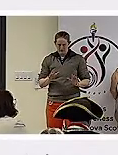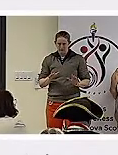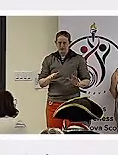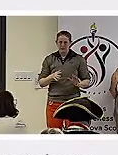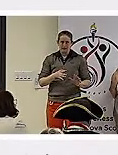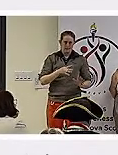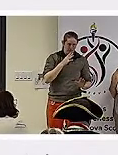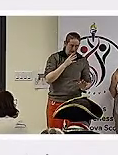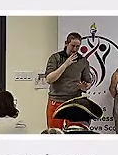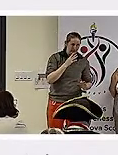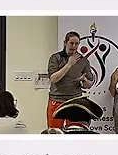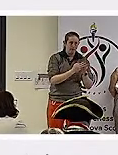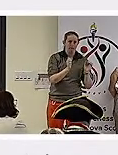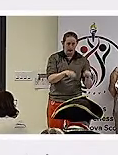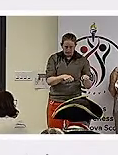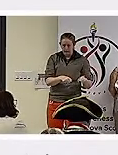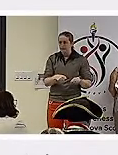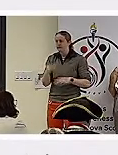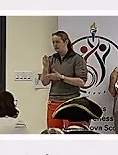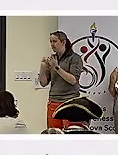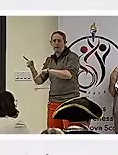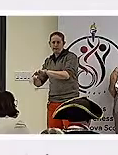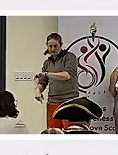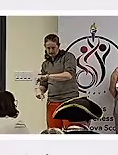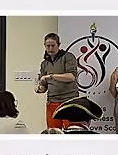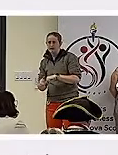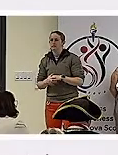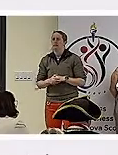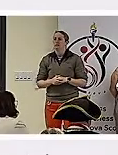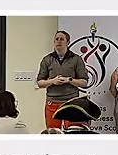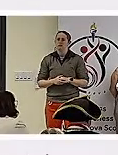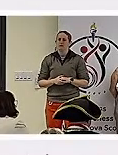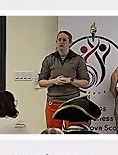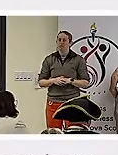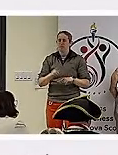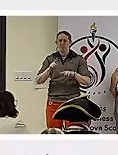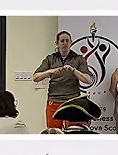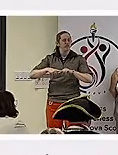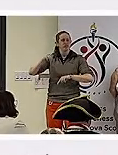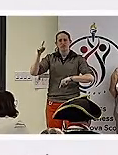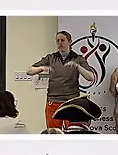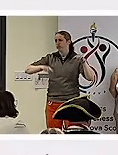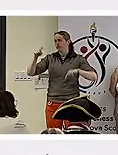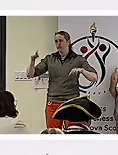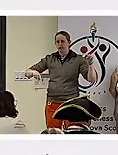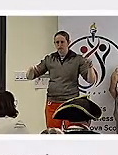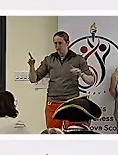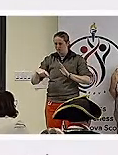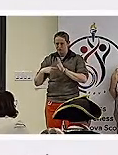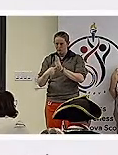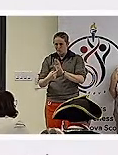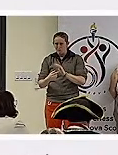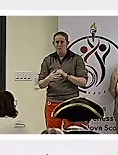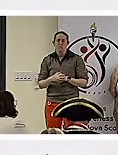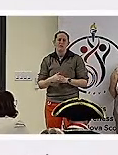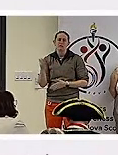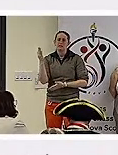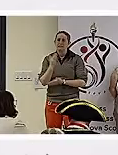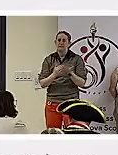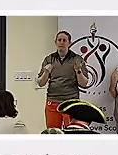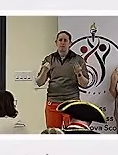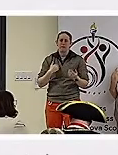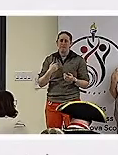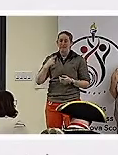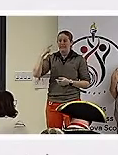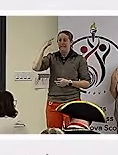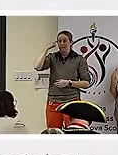speak. It can affect people in all different ways. Some people have intellectual